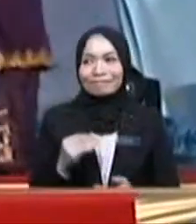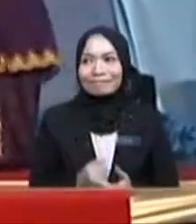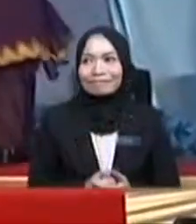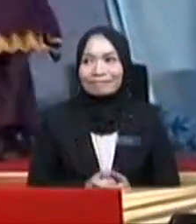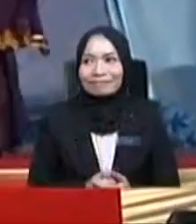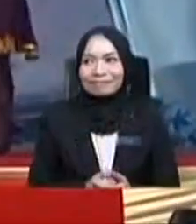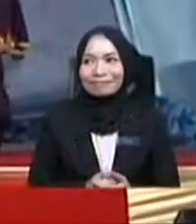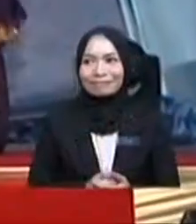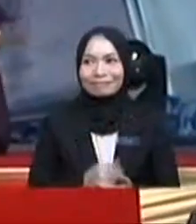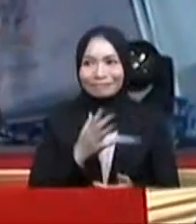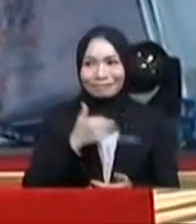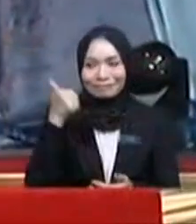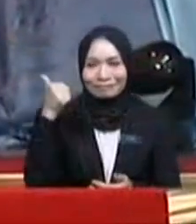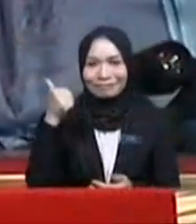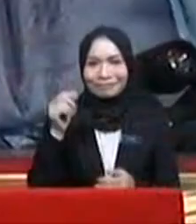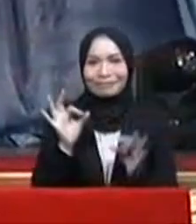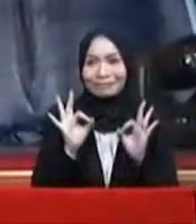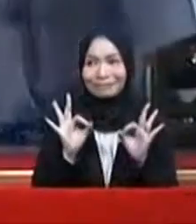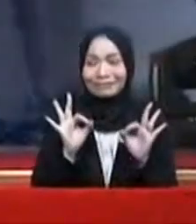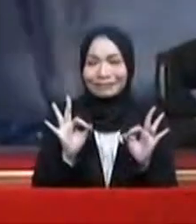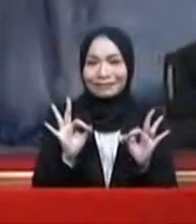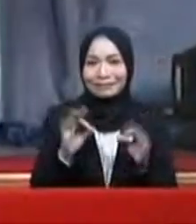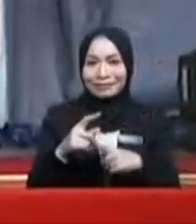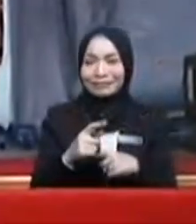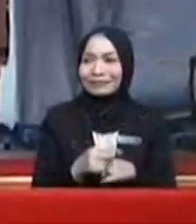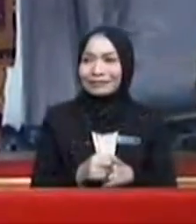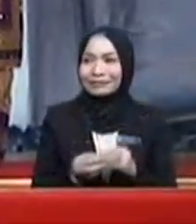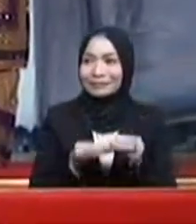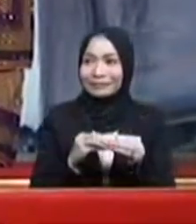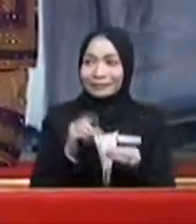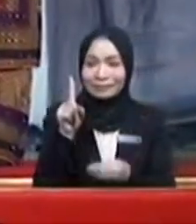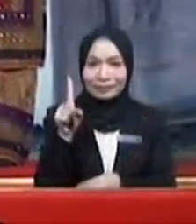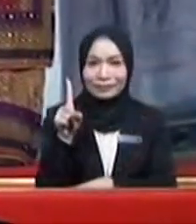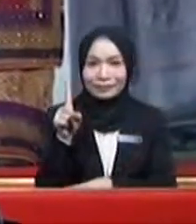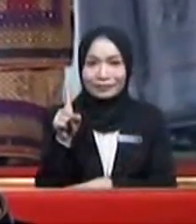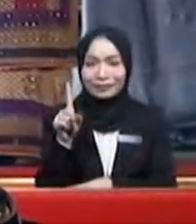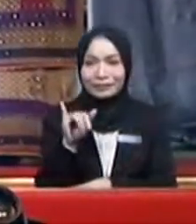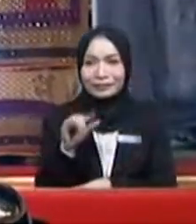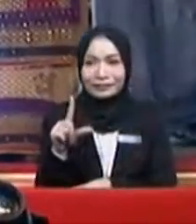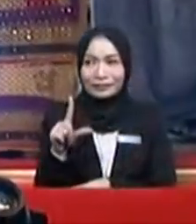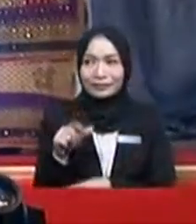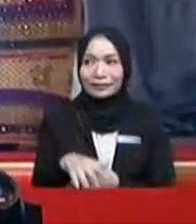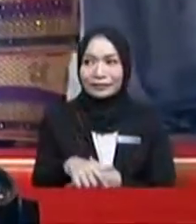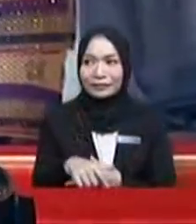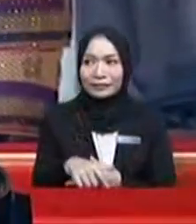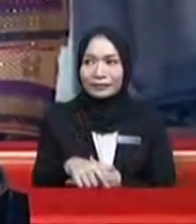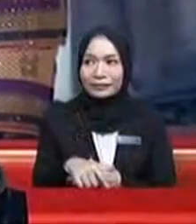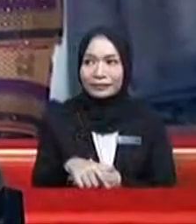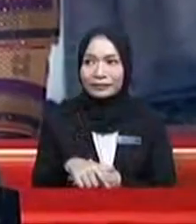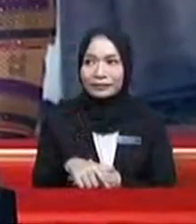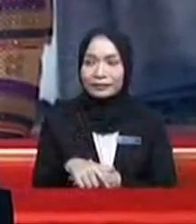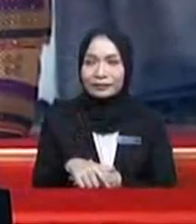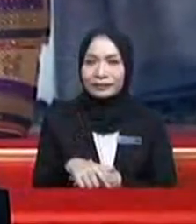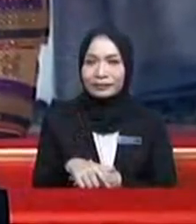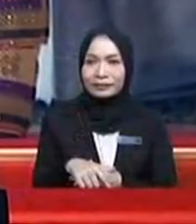The winner for the Digital Innovation in English Language Teaching and Learning ELT competition is